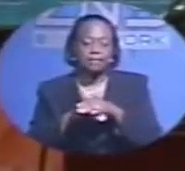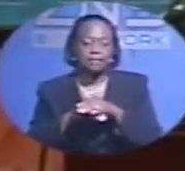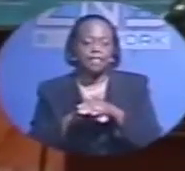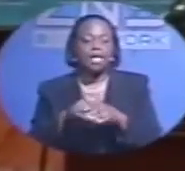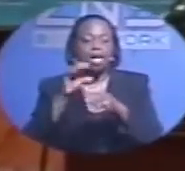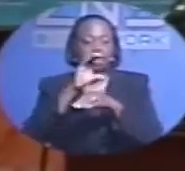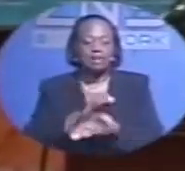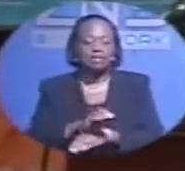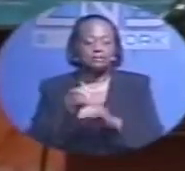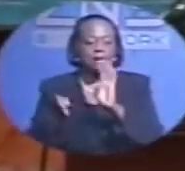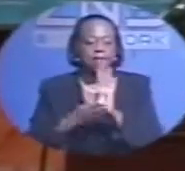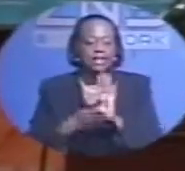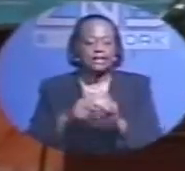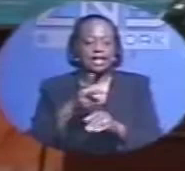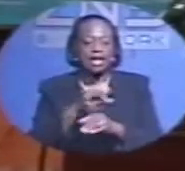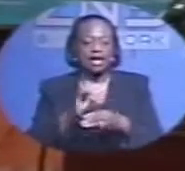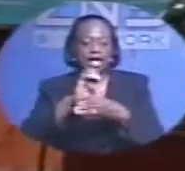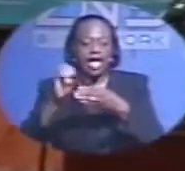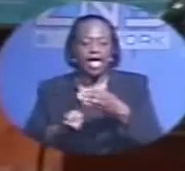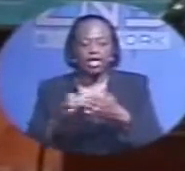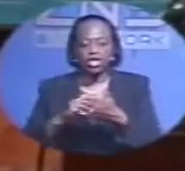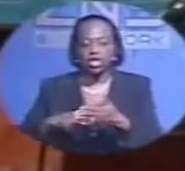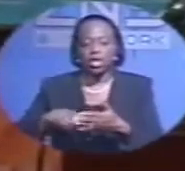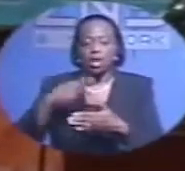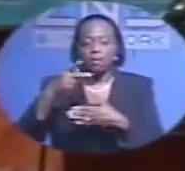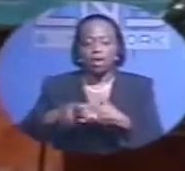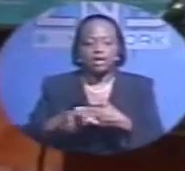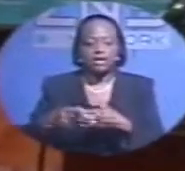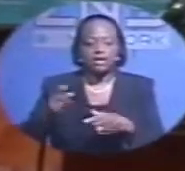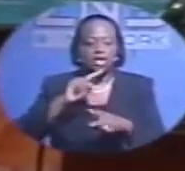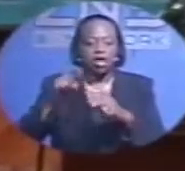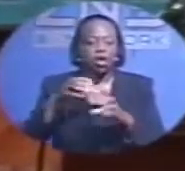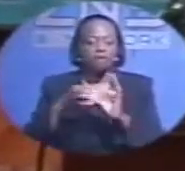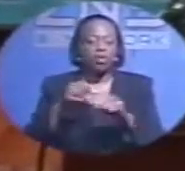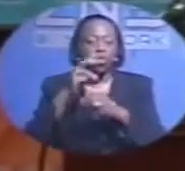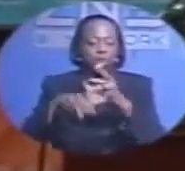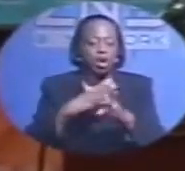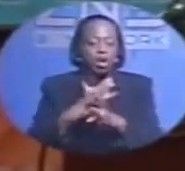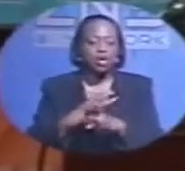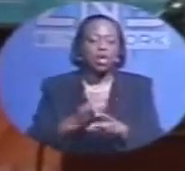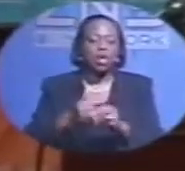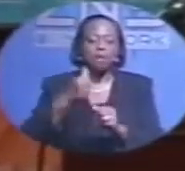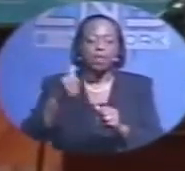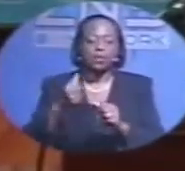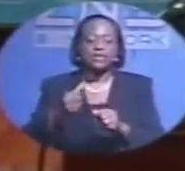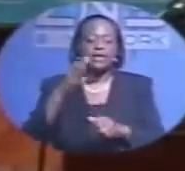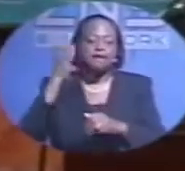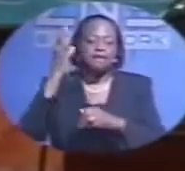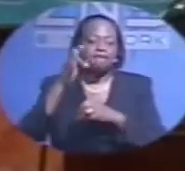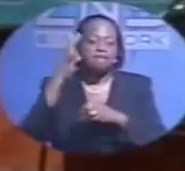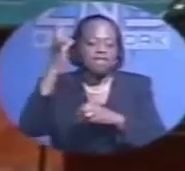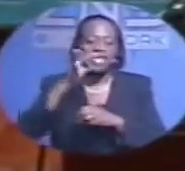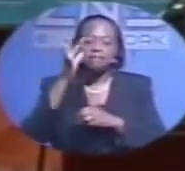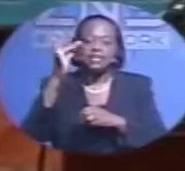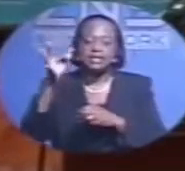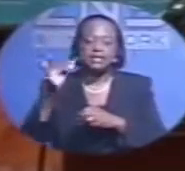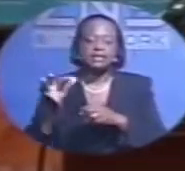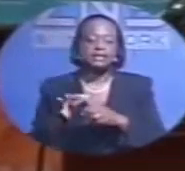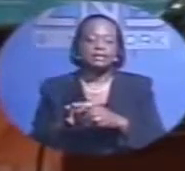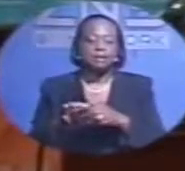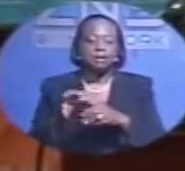and cutting-edge products of the world's most famous brands represented by our hotel partners,